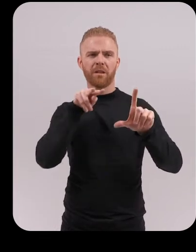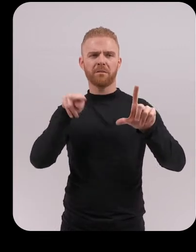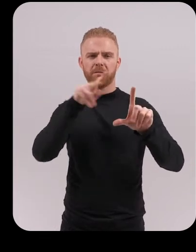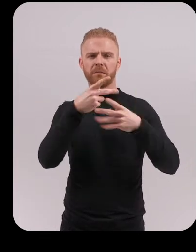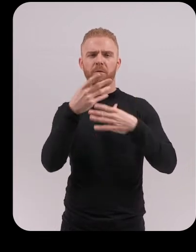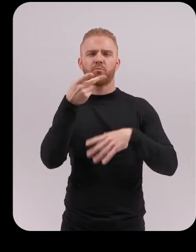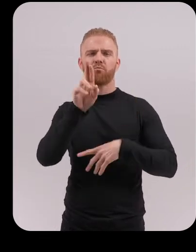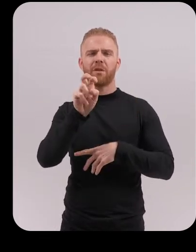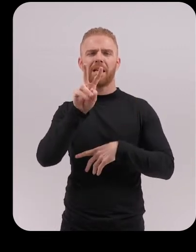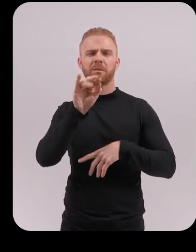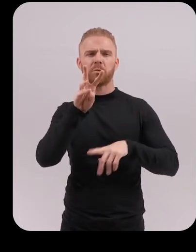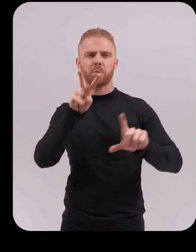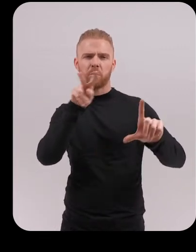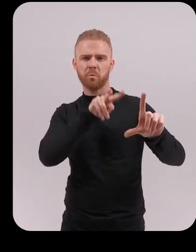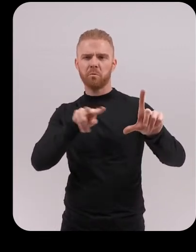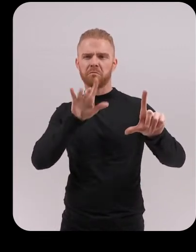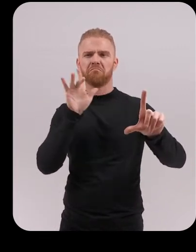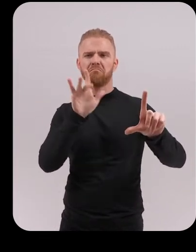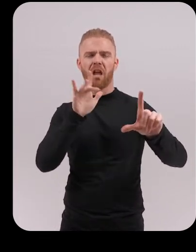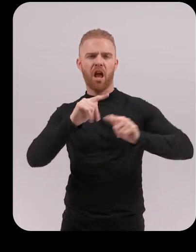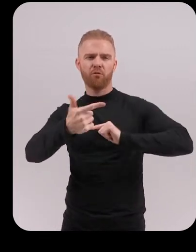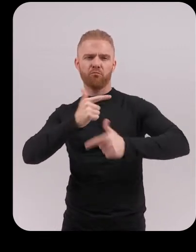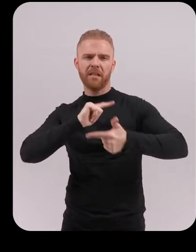Let's make this interactive.